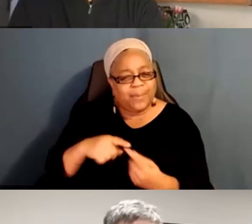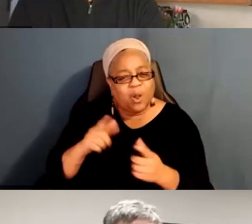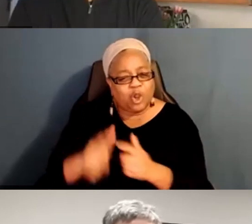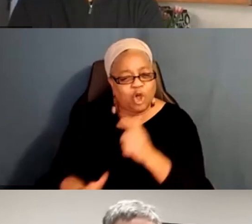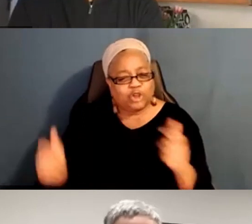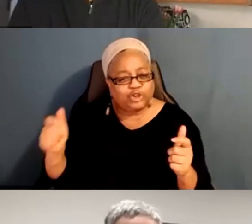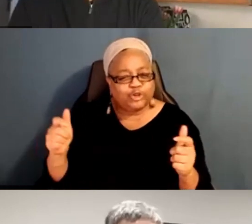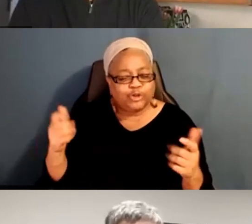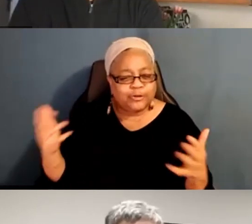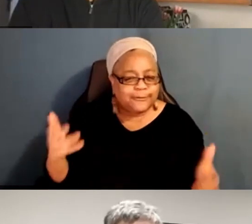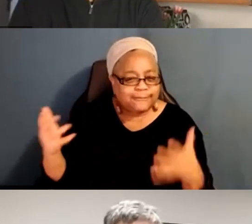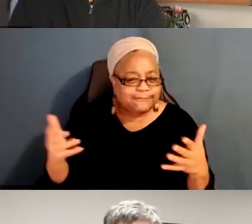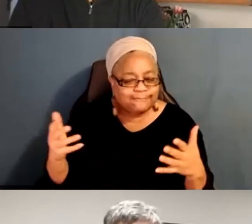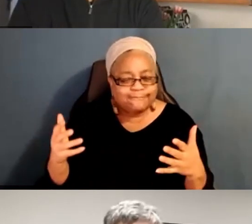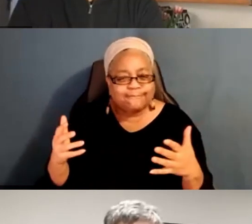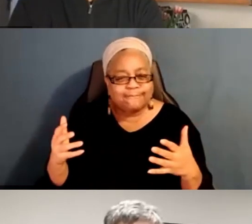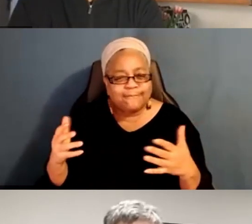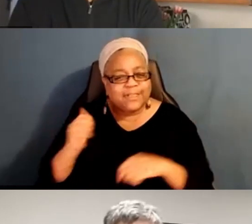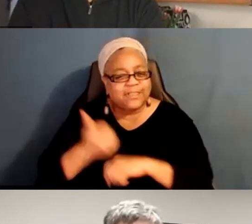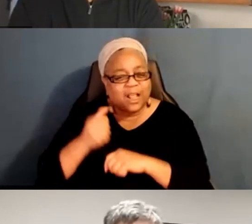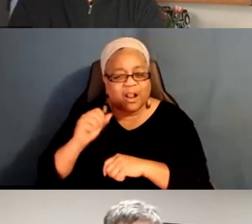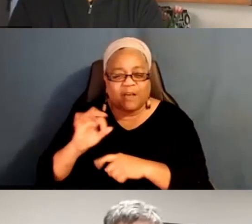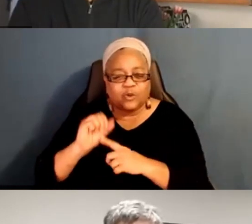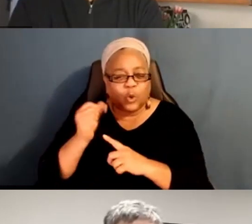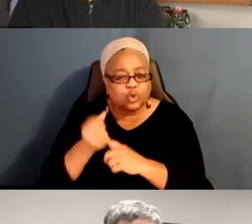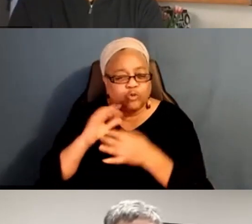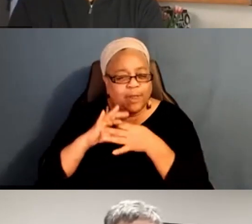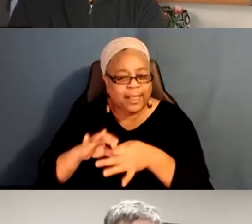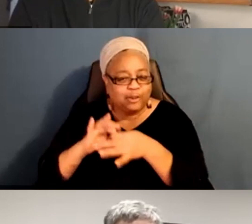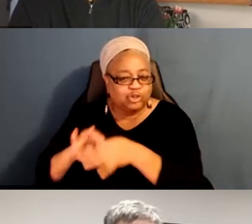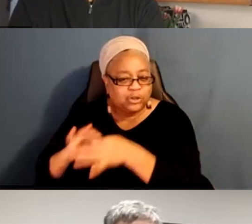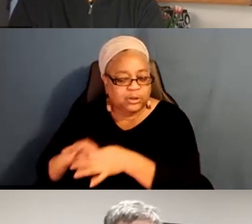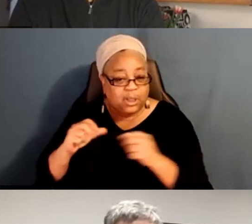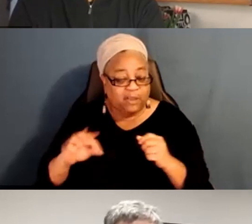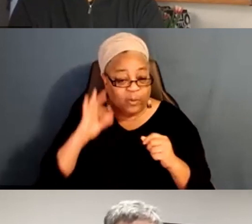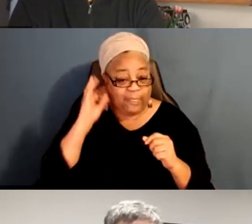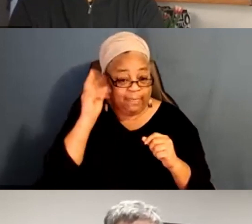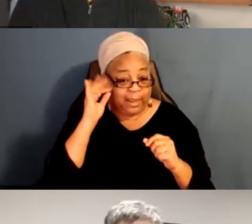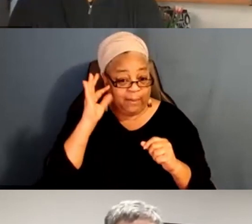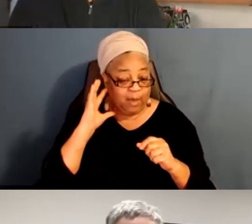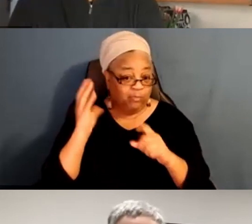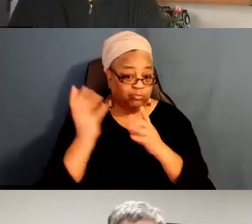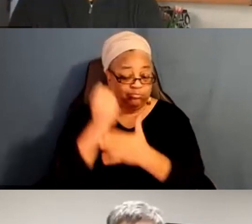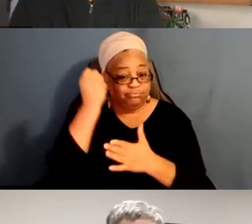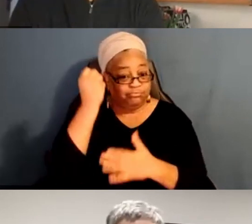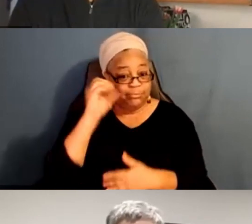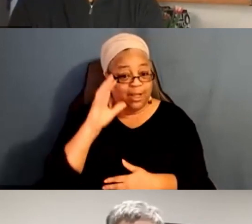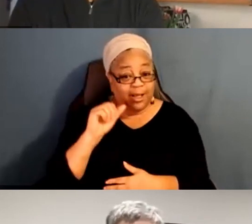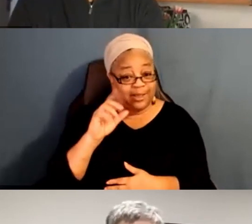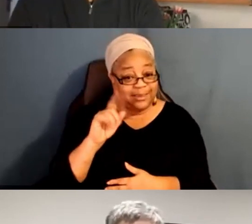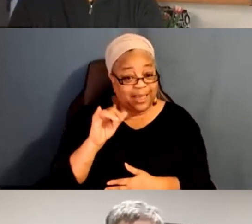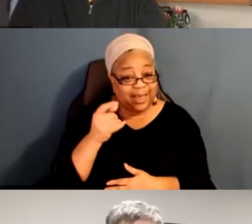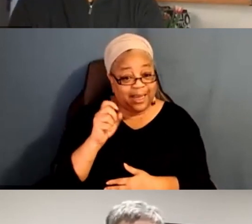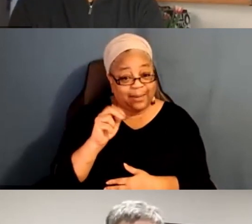you know, a larger set of social relations if we think about attunement? So I would say